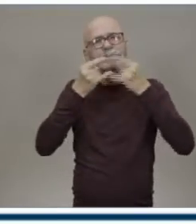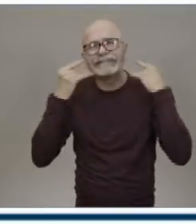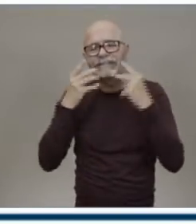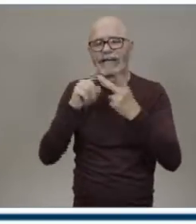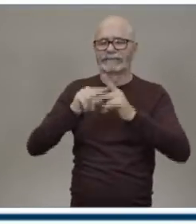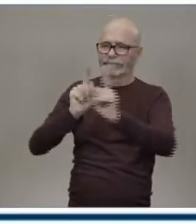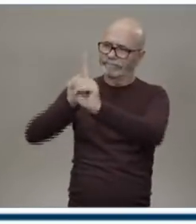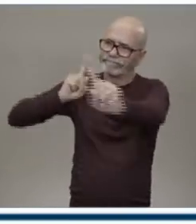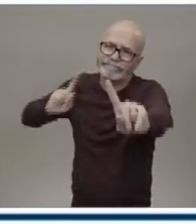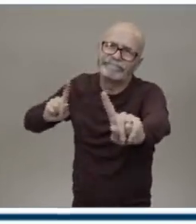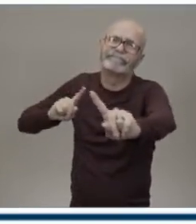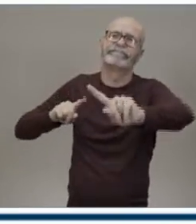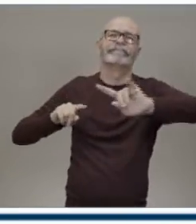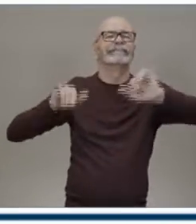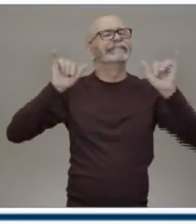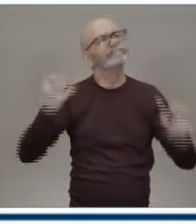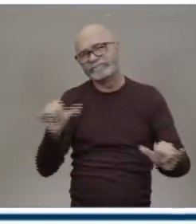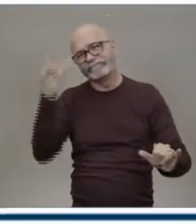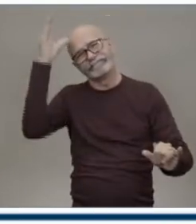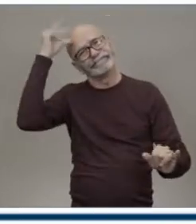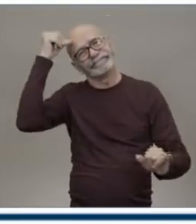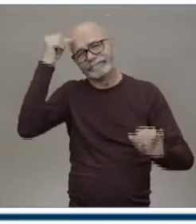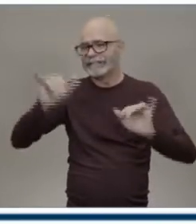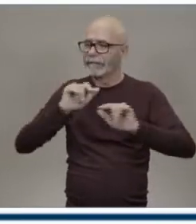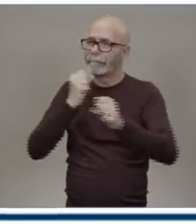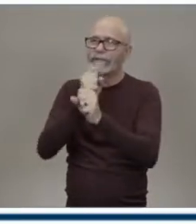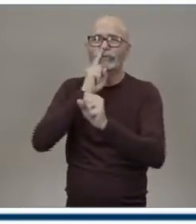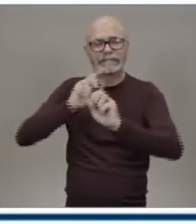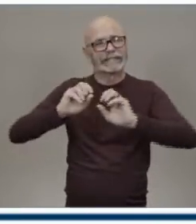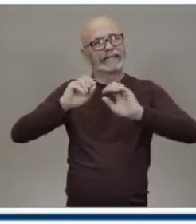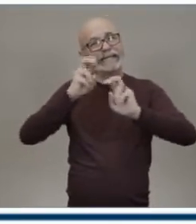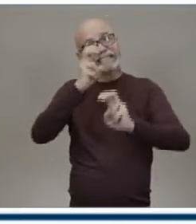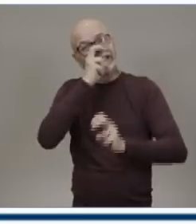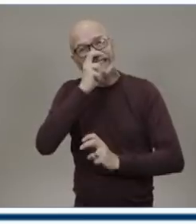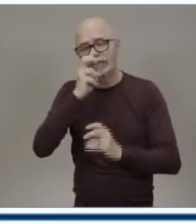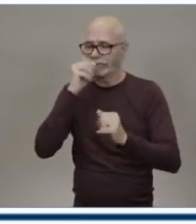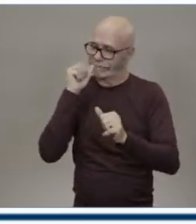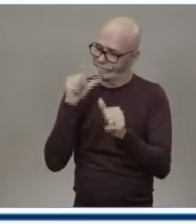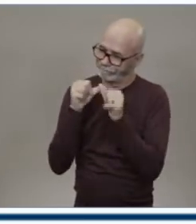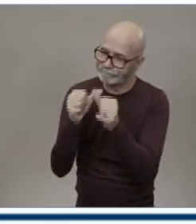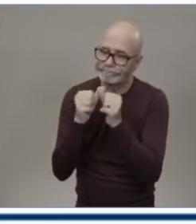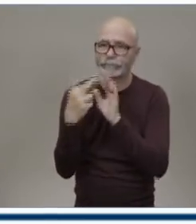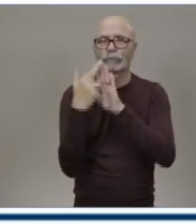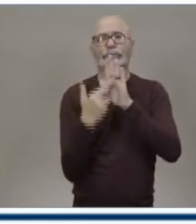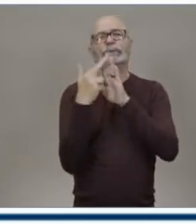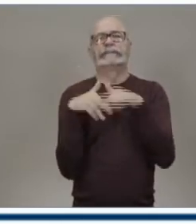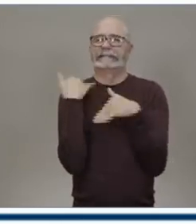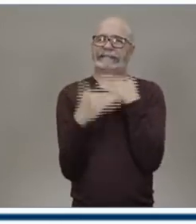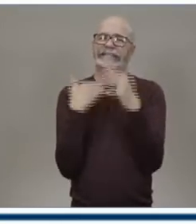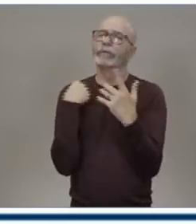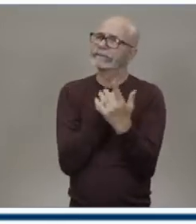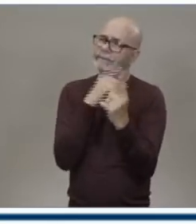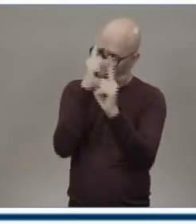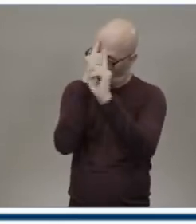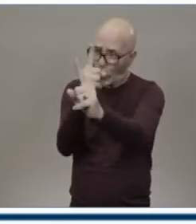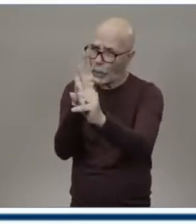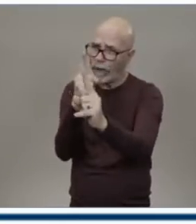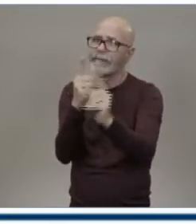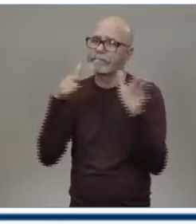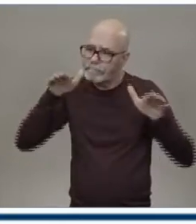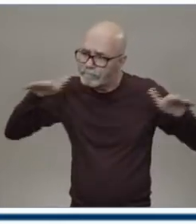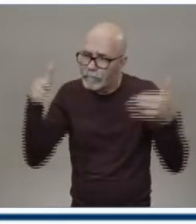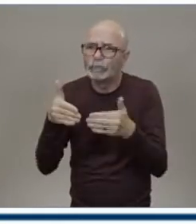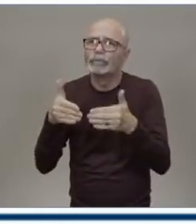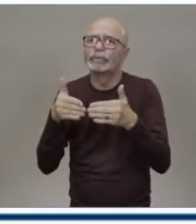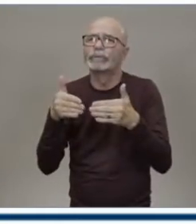and apply the necessary restrictions when we have to be tight. That's what we need to focus on. And while we pay attention